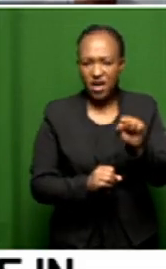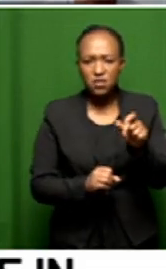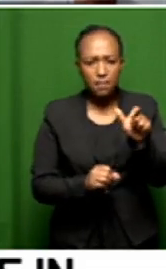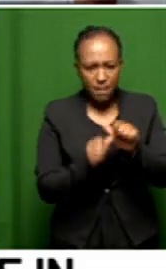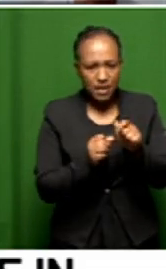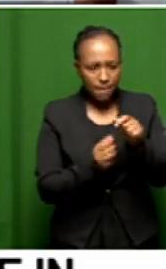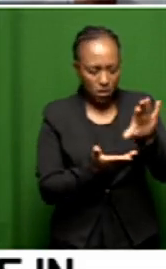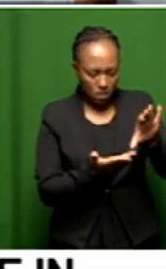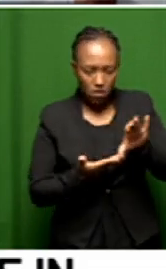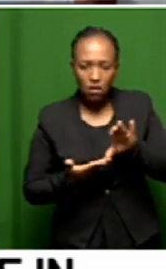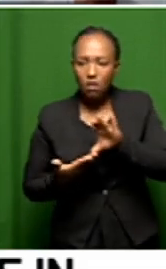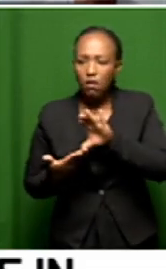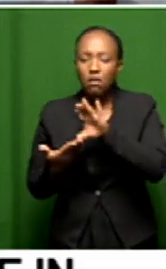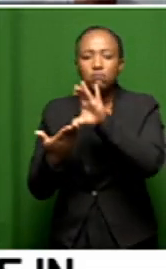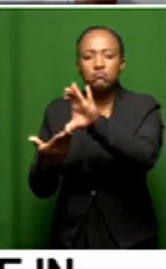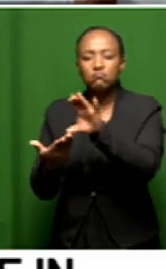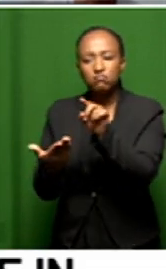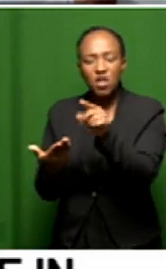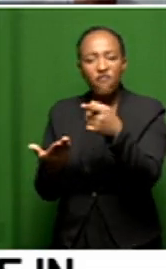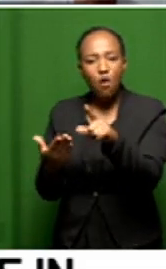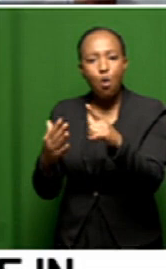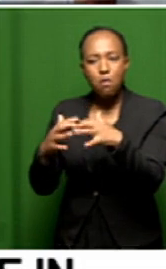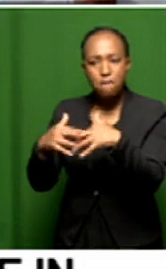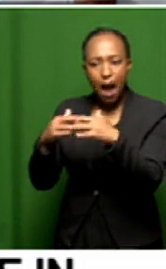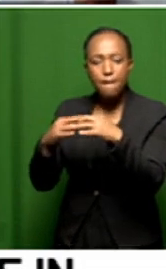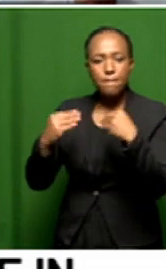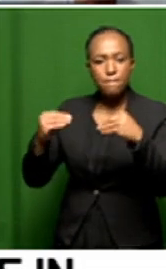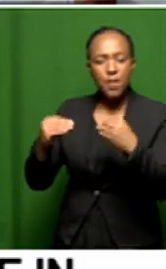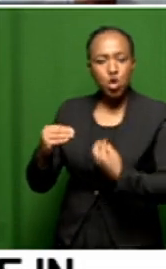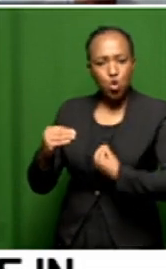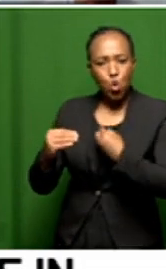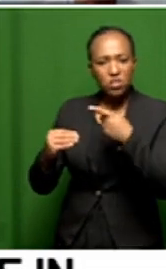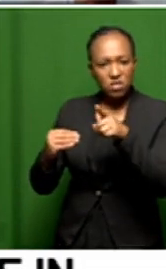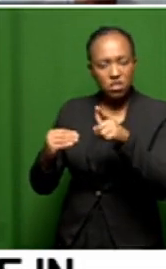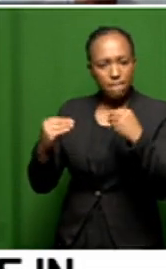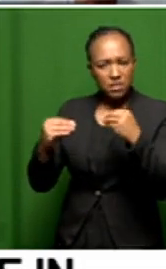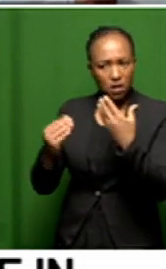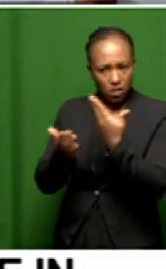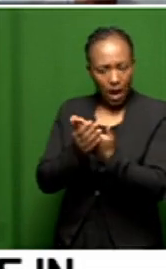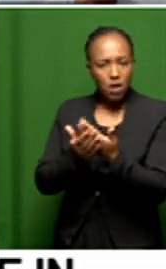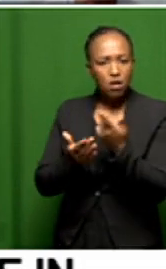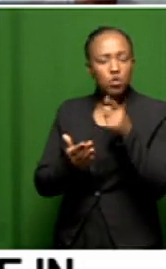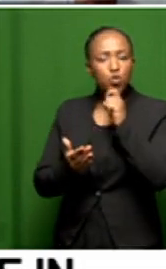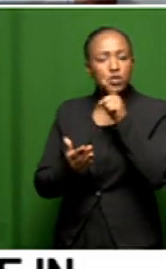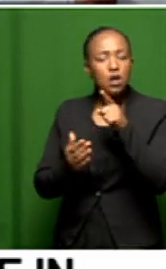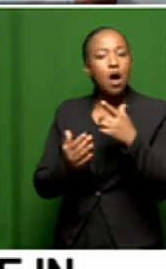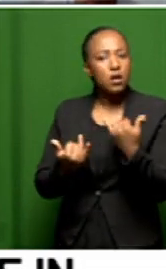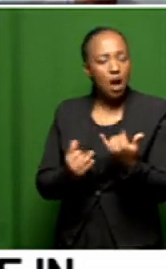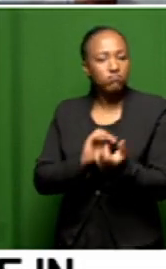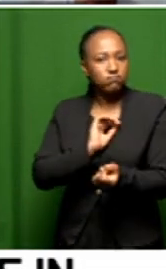and redirecting it towards initiatives such as entrepreneurship for young people. So that is things that happen with